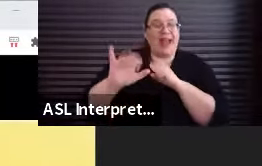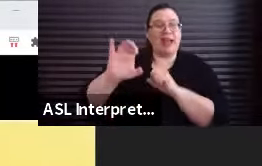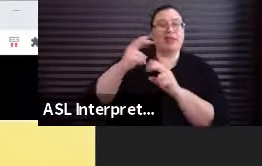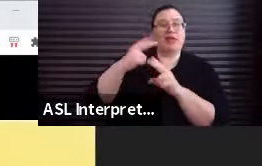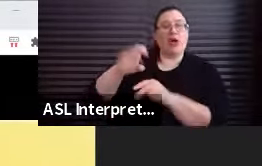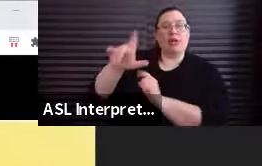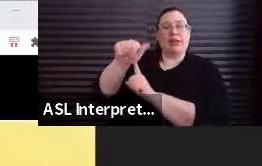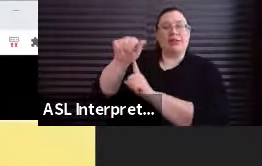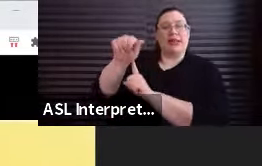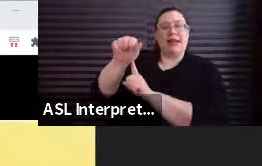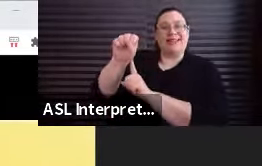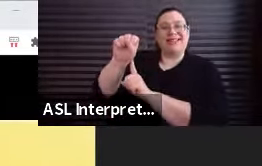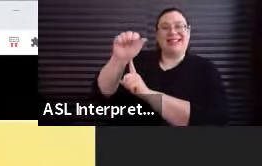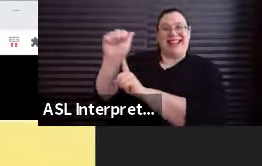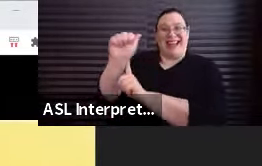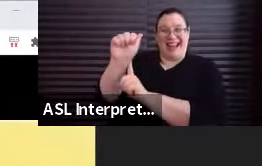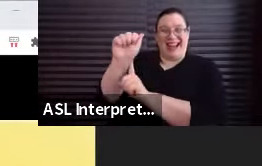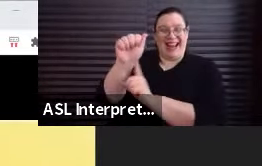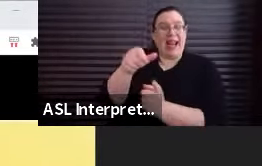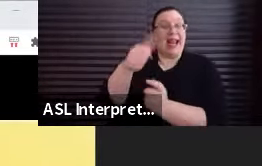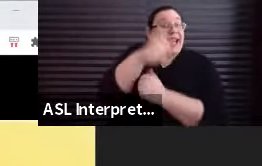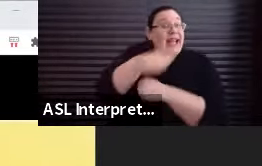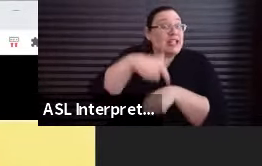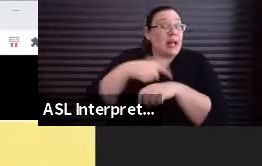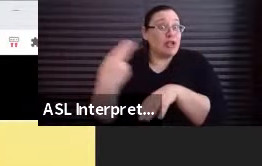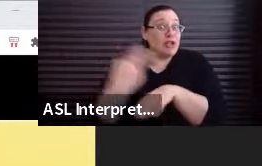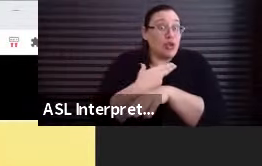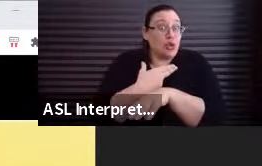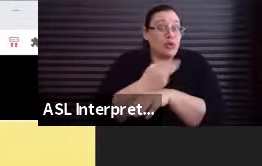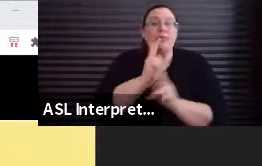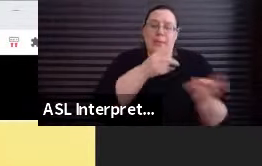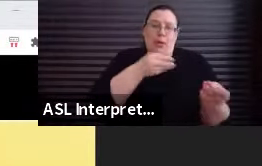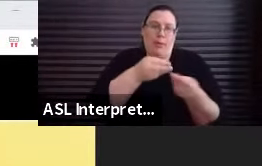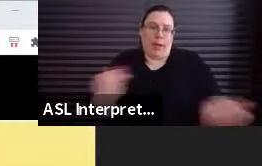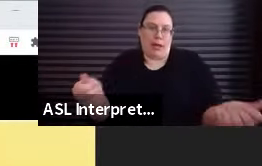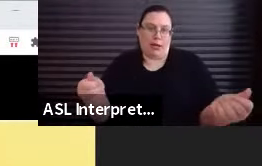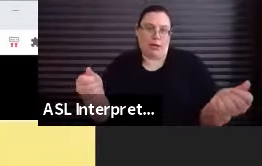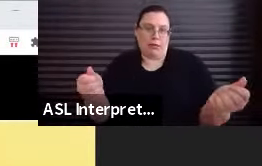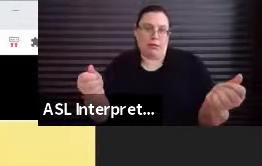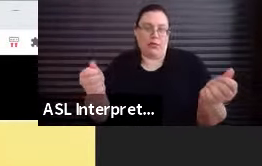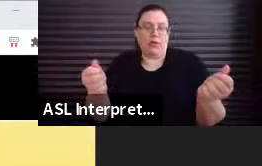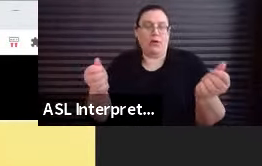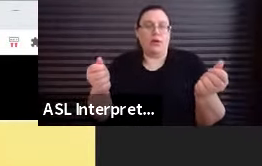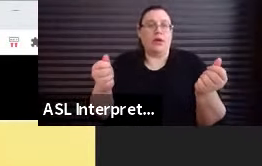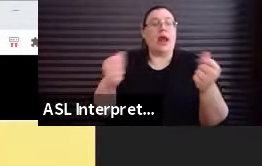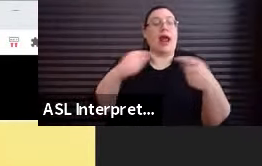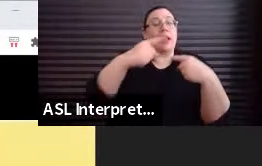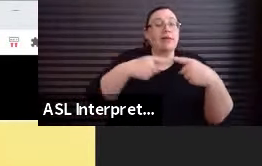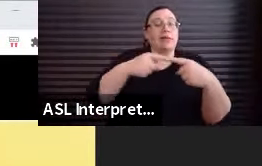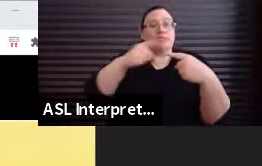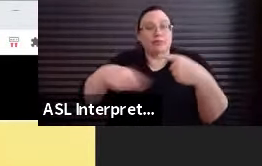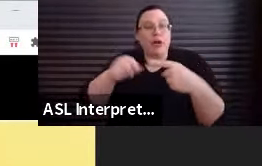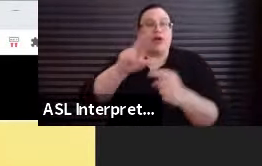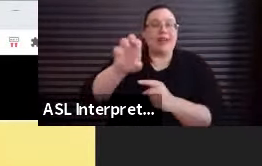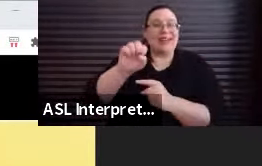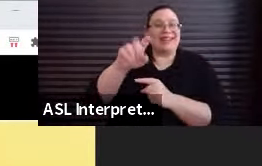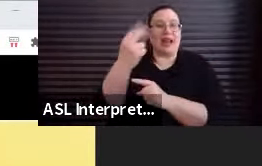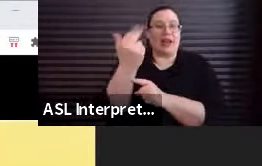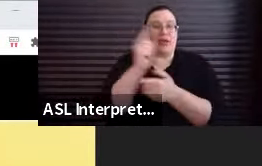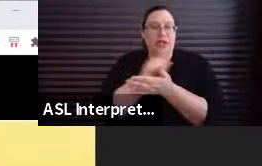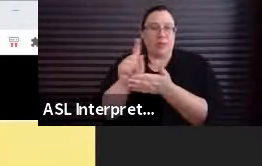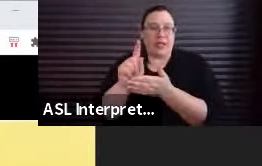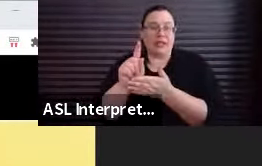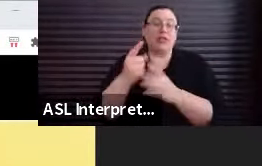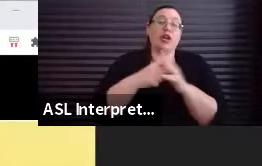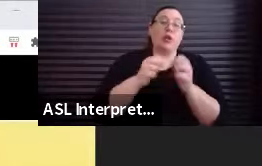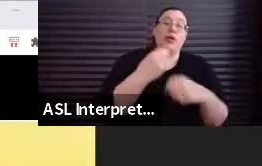commercial. They get paid every time it's used and it resets every 13 weeks. So you'll start at use 1,